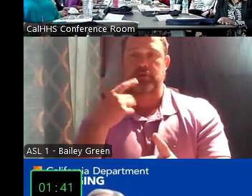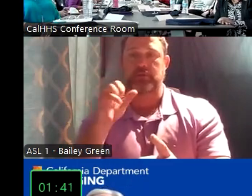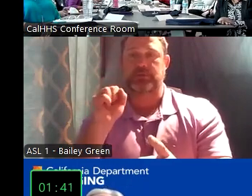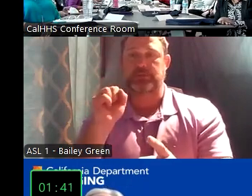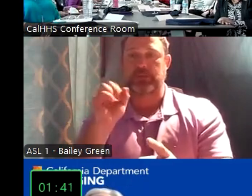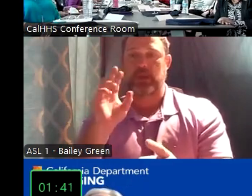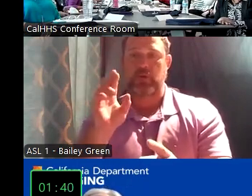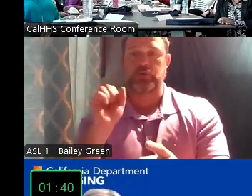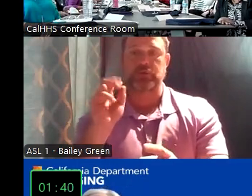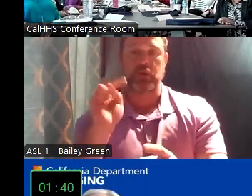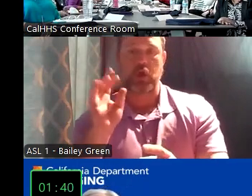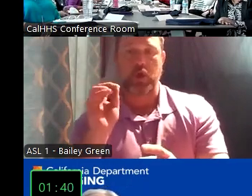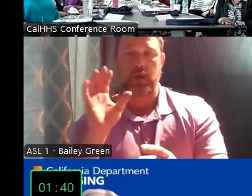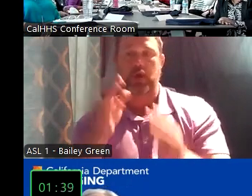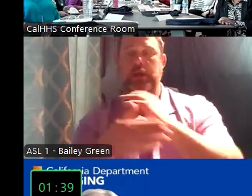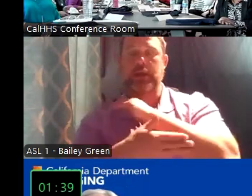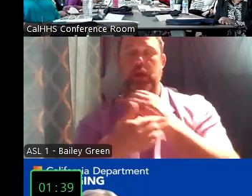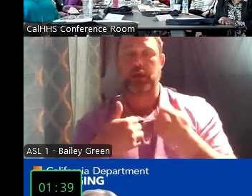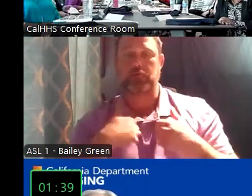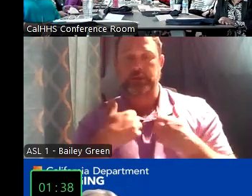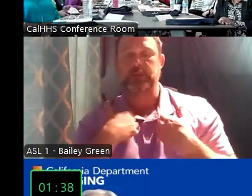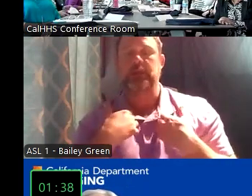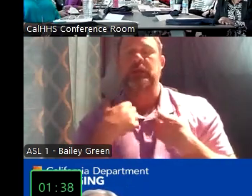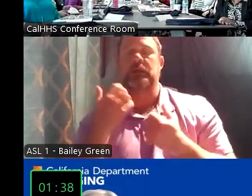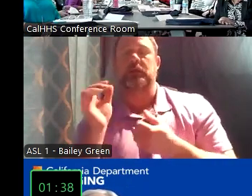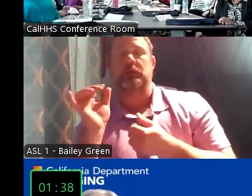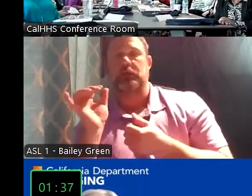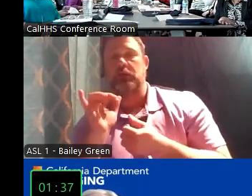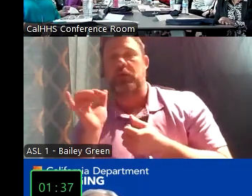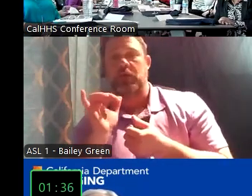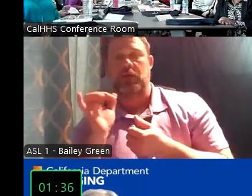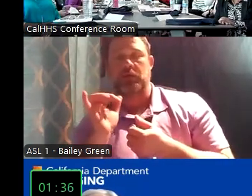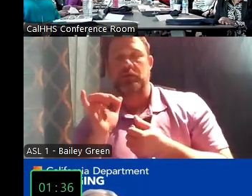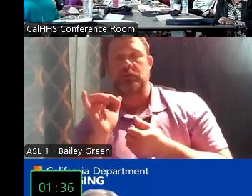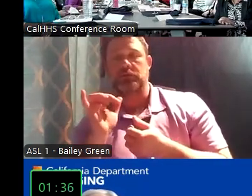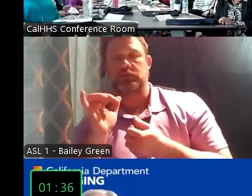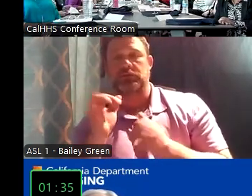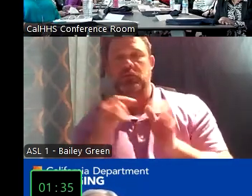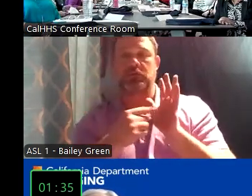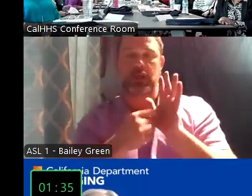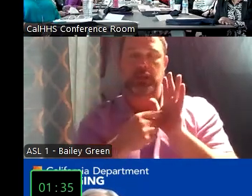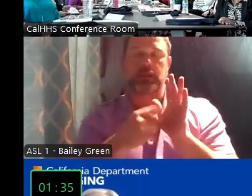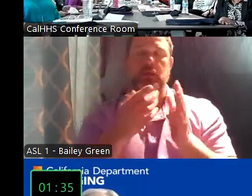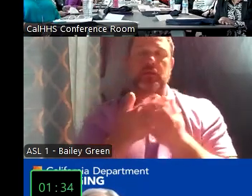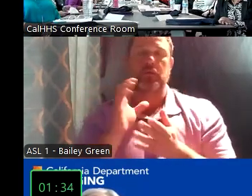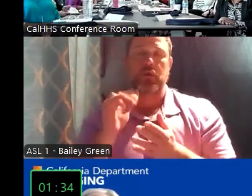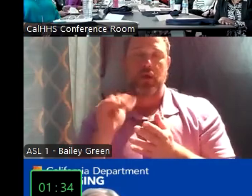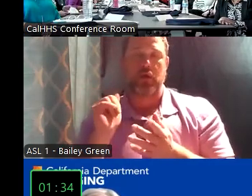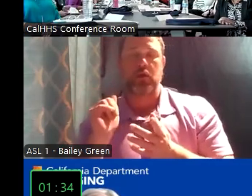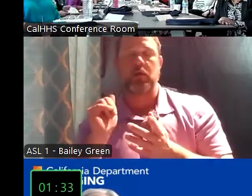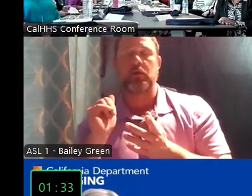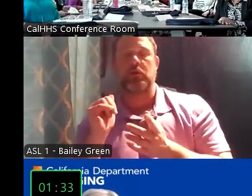Rosa, Sonoma County resident, and I'm also a delegate for through CARA for